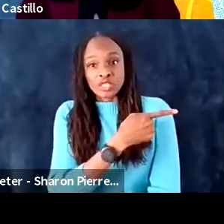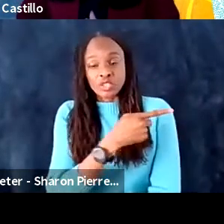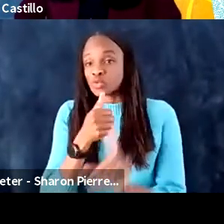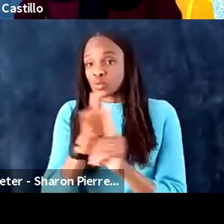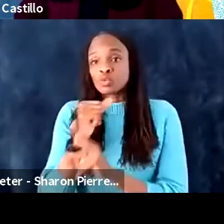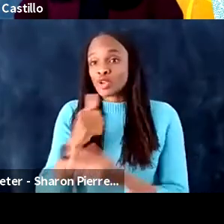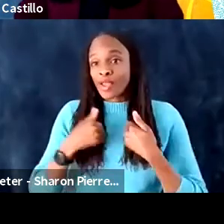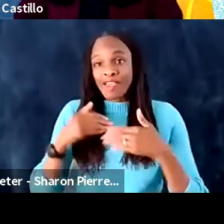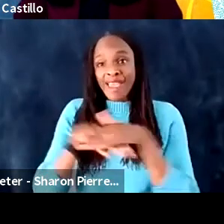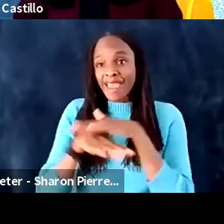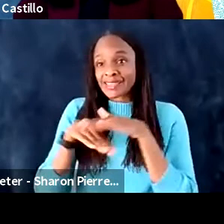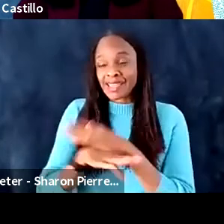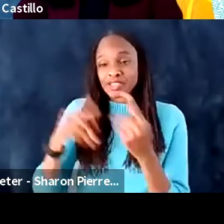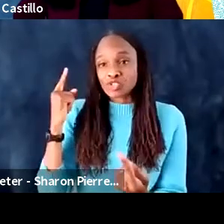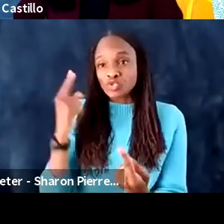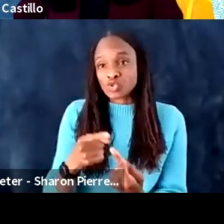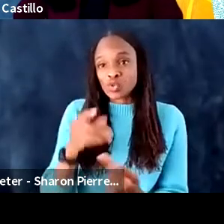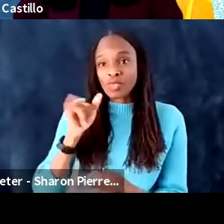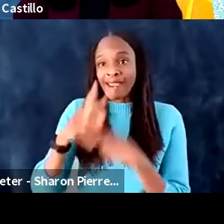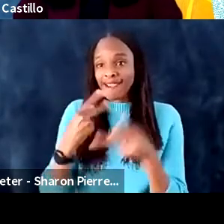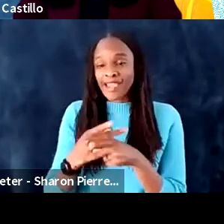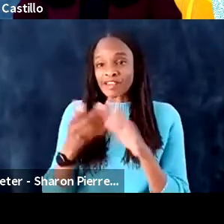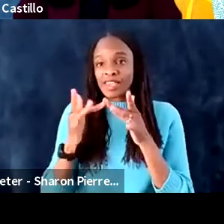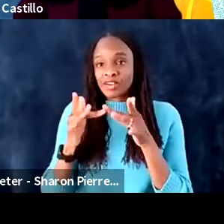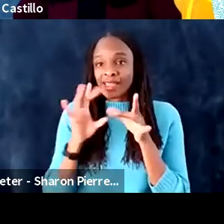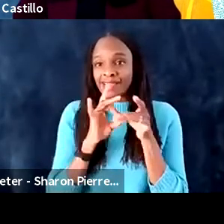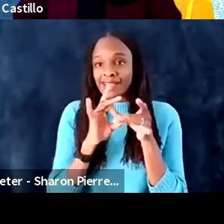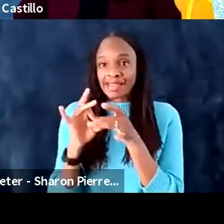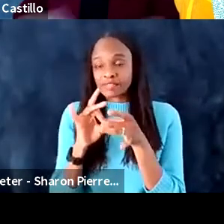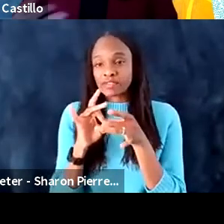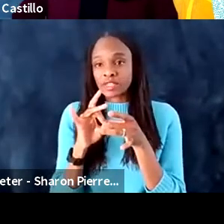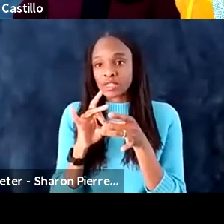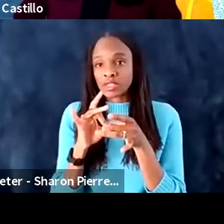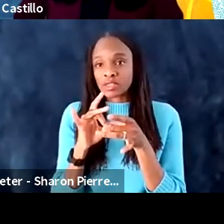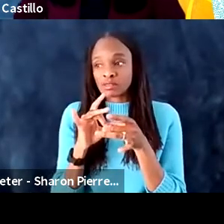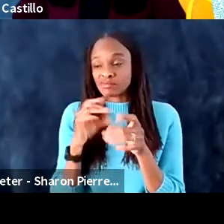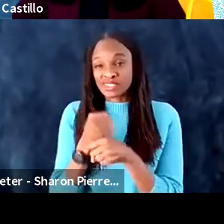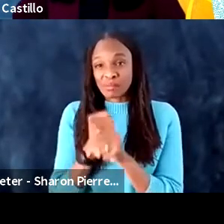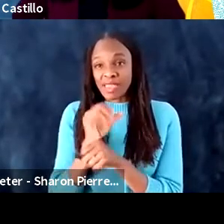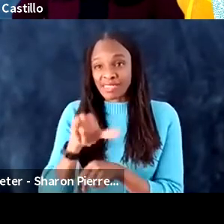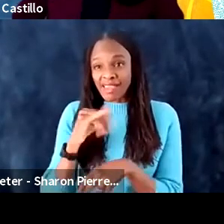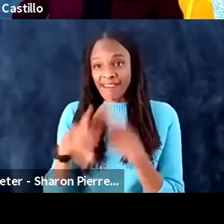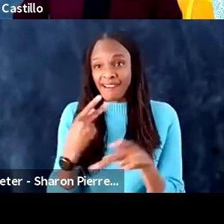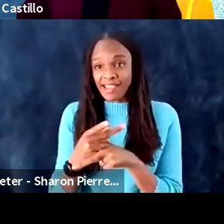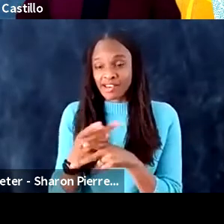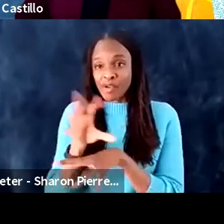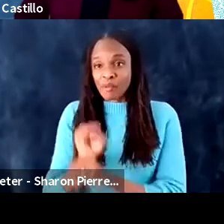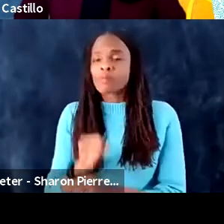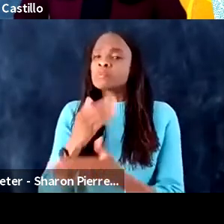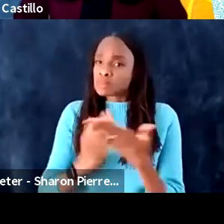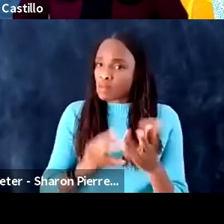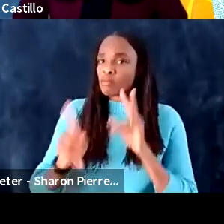access to, that kind of internet connectivity to make those kinds of appointments. Some people